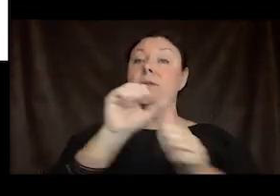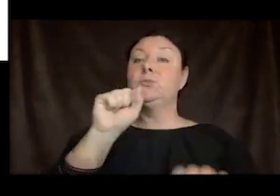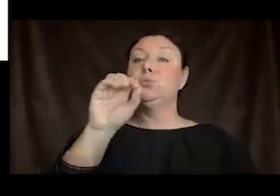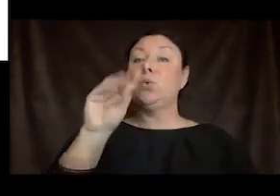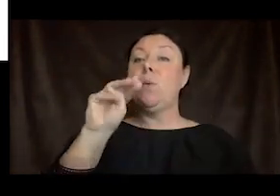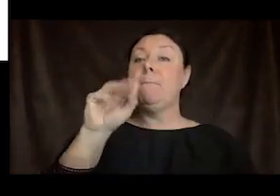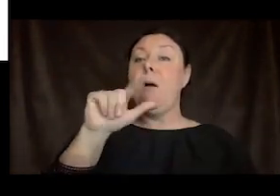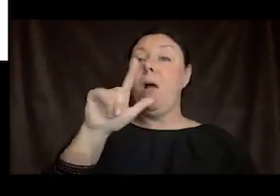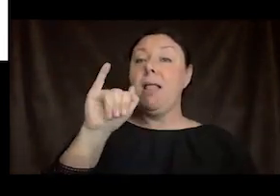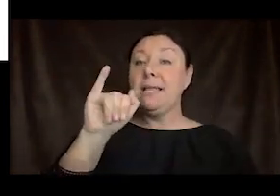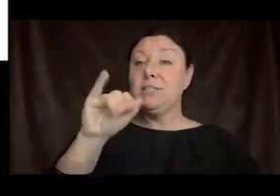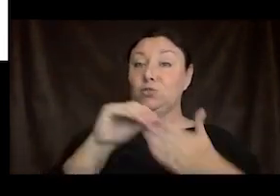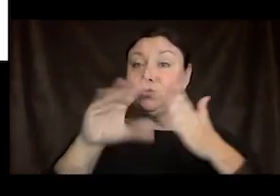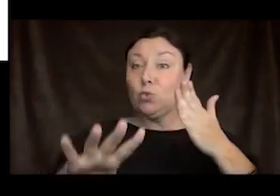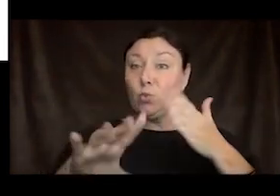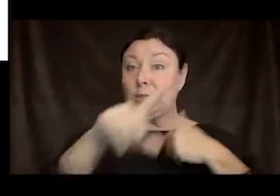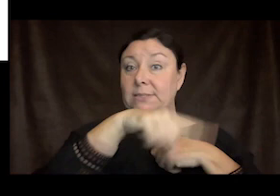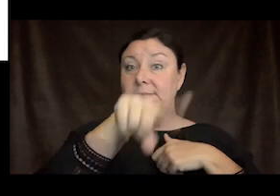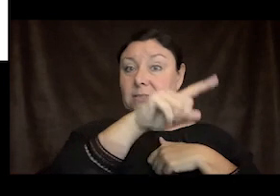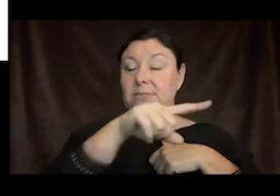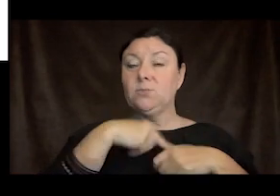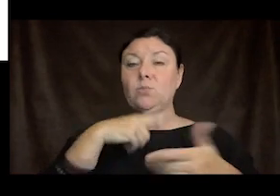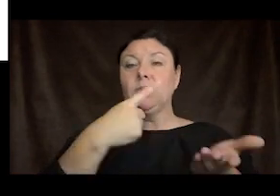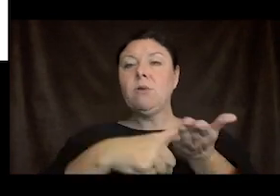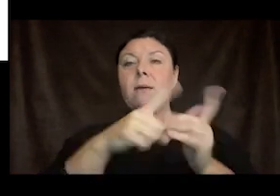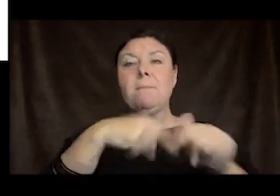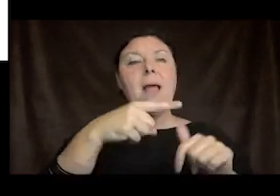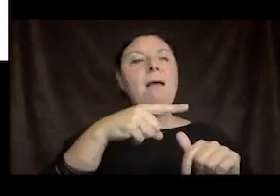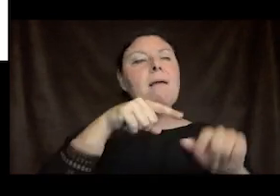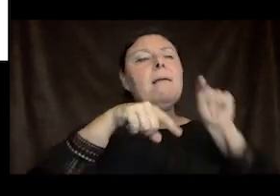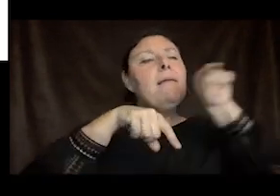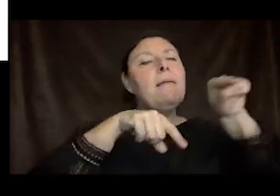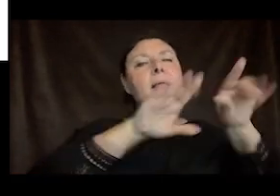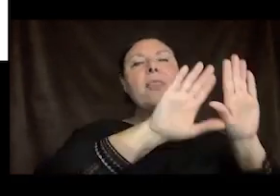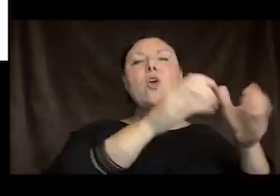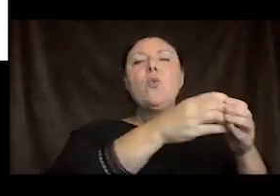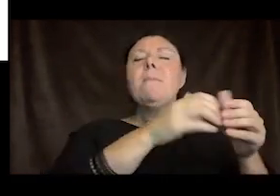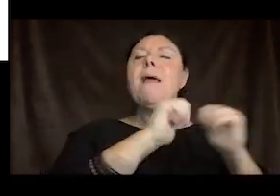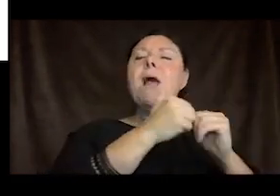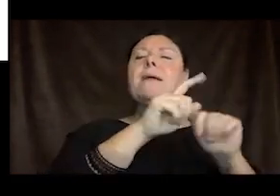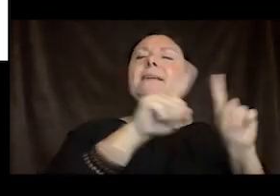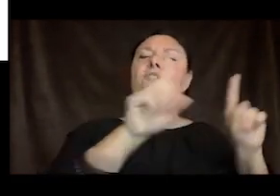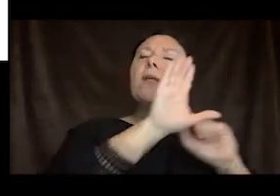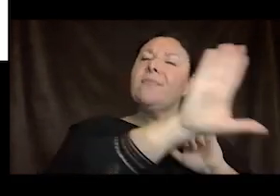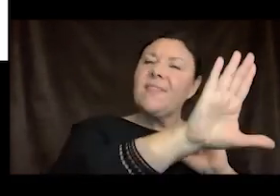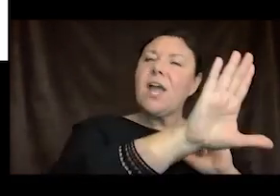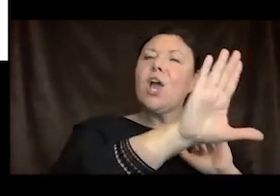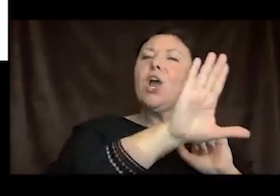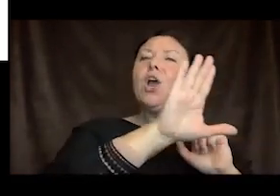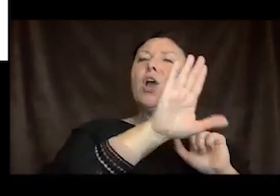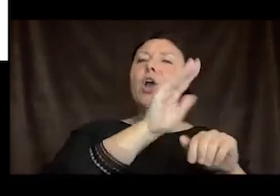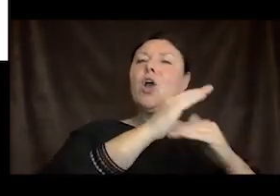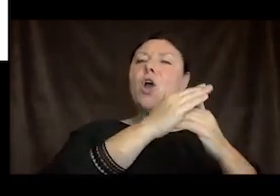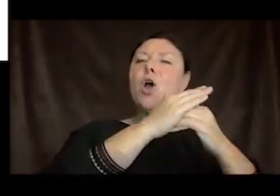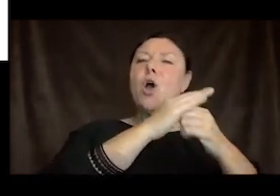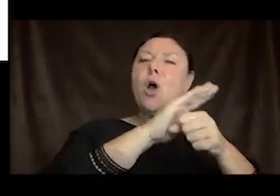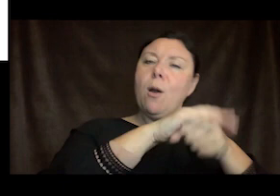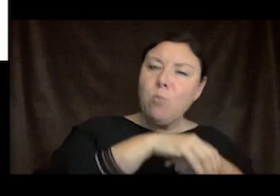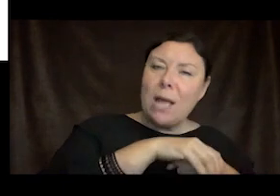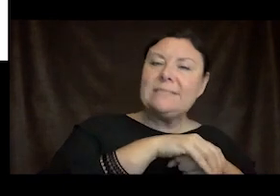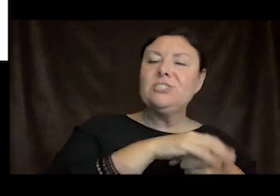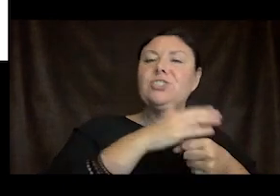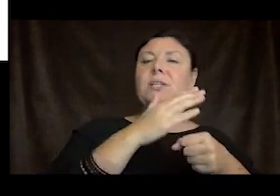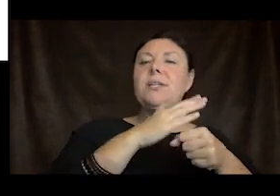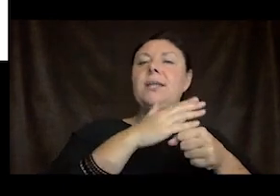students, and we talked about, let's talk about how difference was enacted in ways that was oppressive, that was